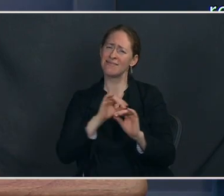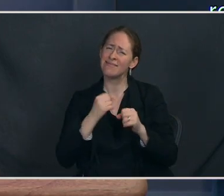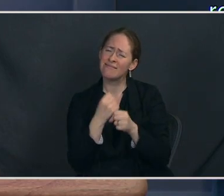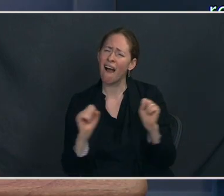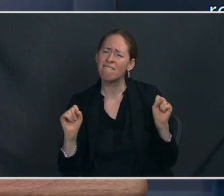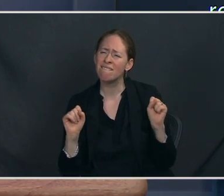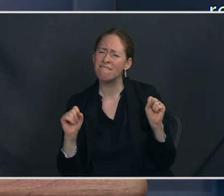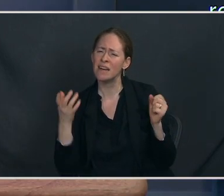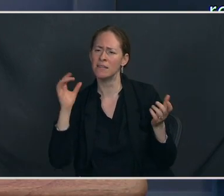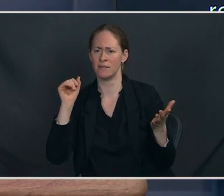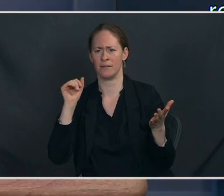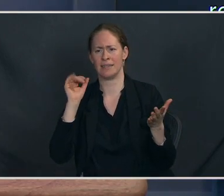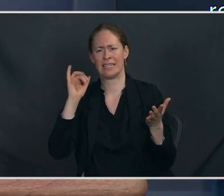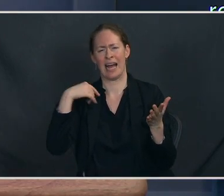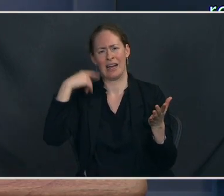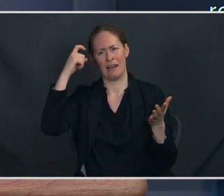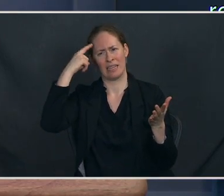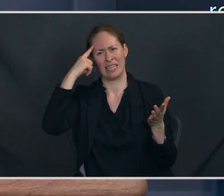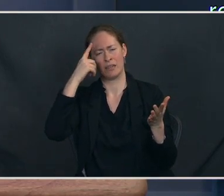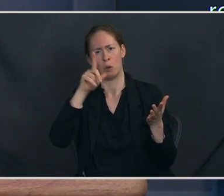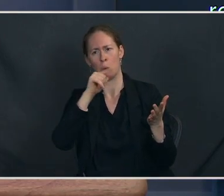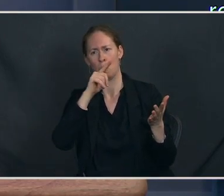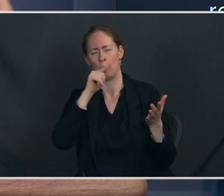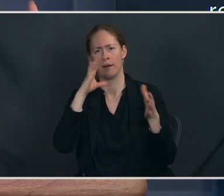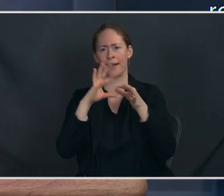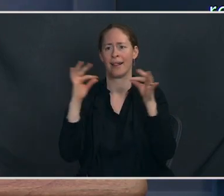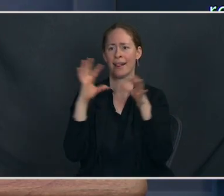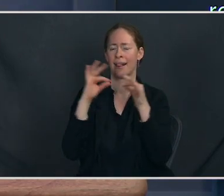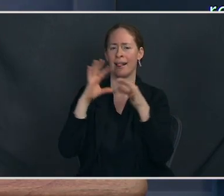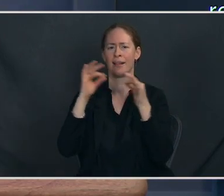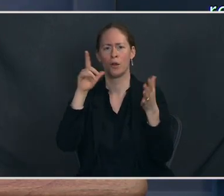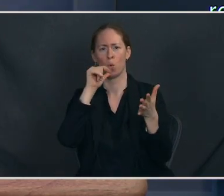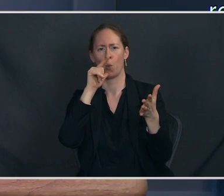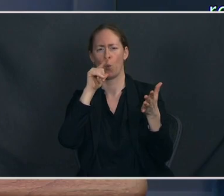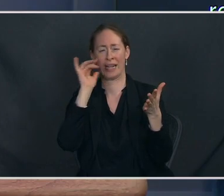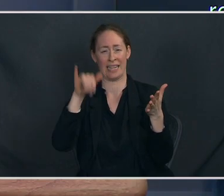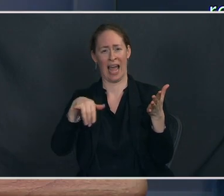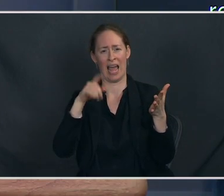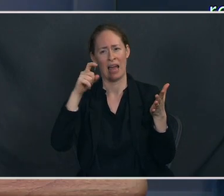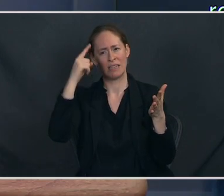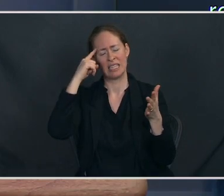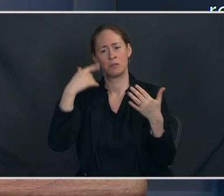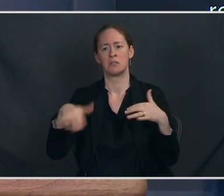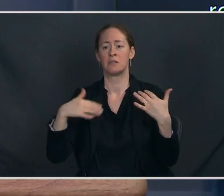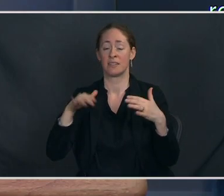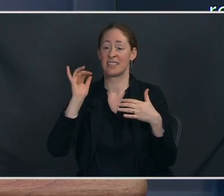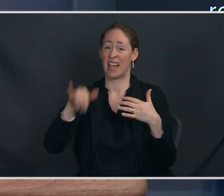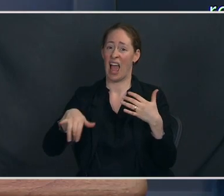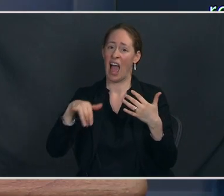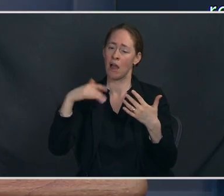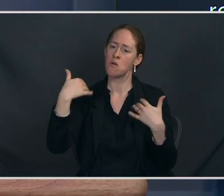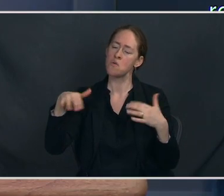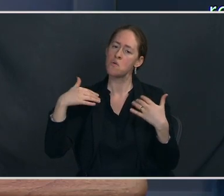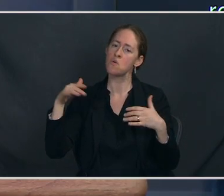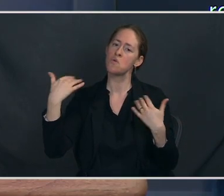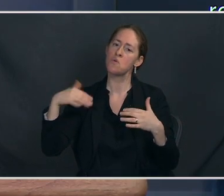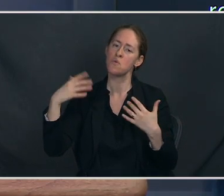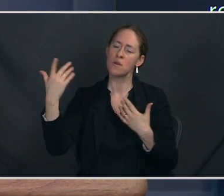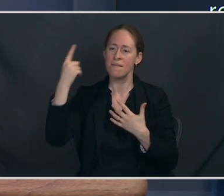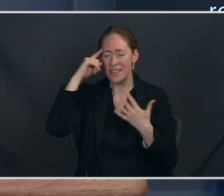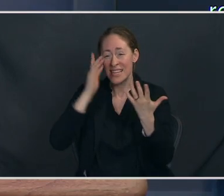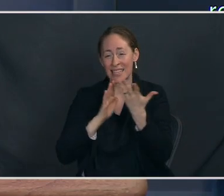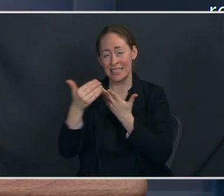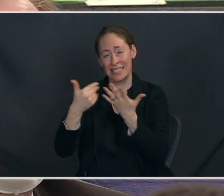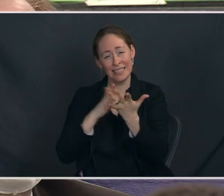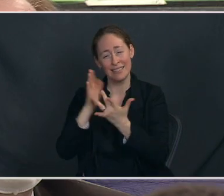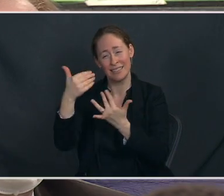to communicate. So it is going to take a multifaceted approach, and we are open-eyed about the challenge. On the